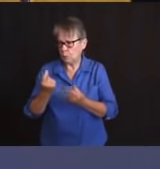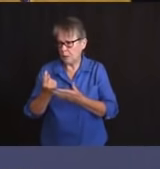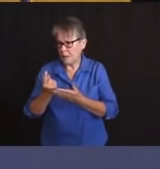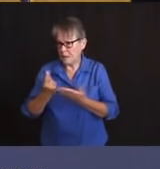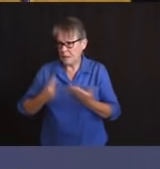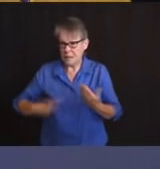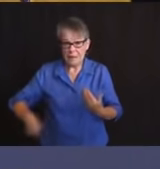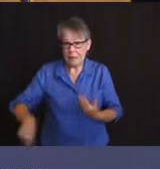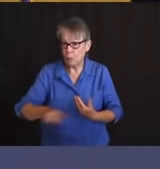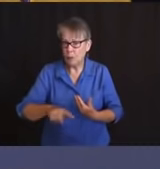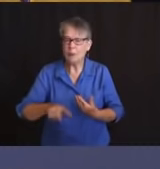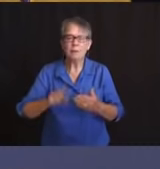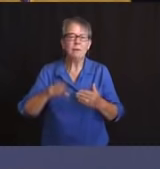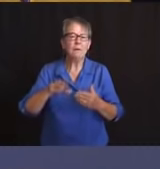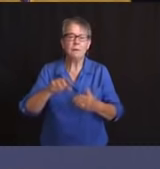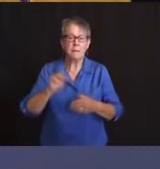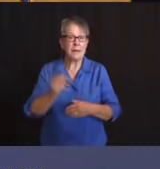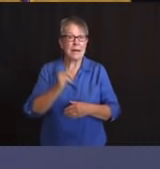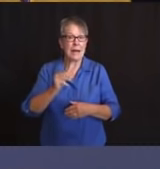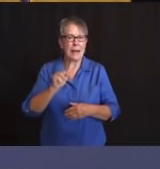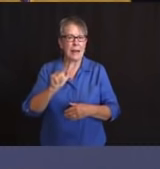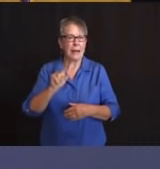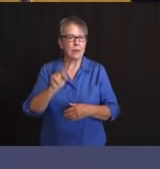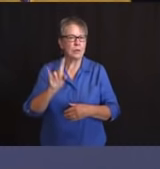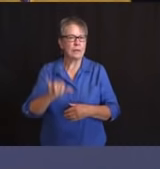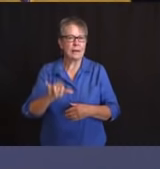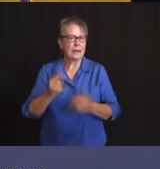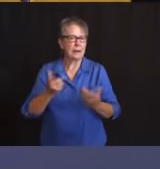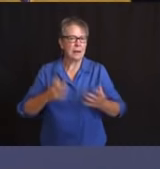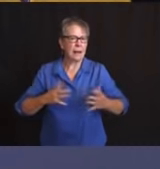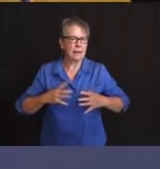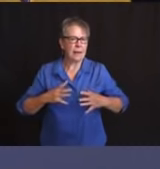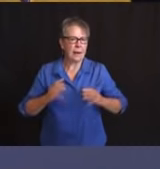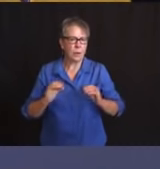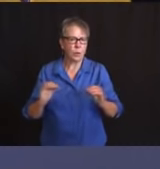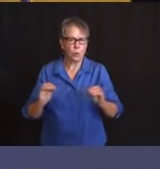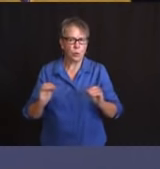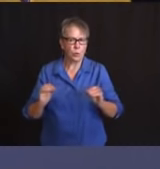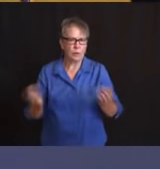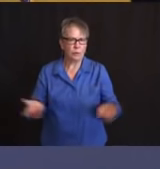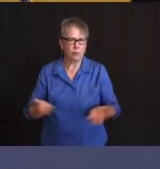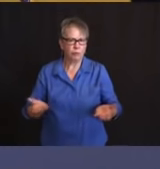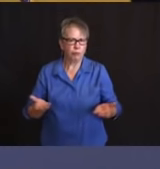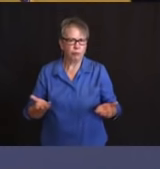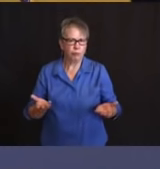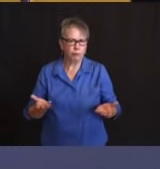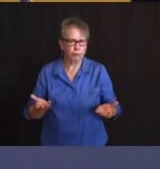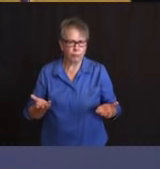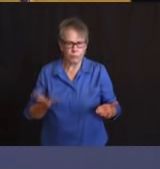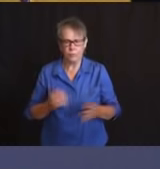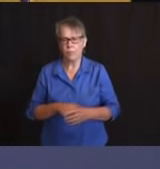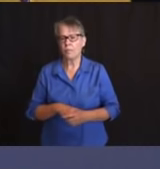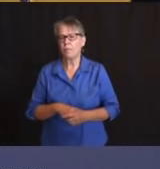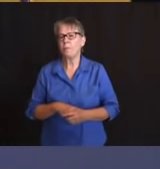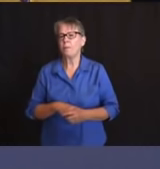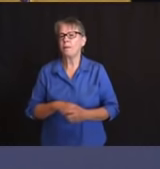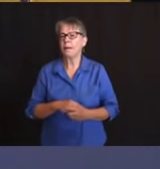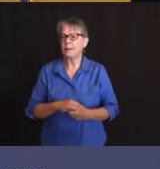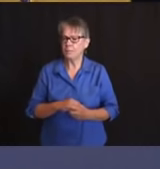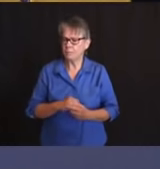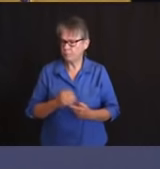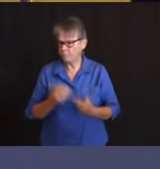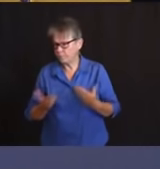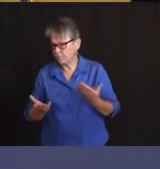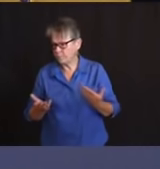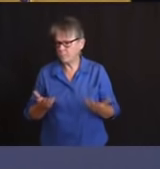Monday. It's the national holiday. Obviously, Labor Day, we celebrate labor and organized labor in particular. But we'll come back to you by